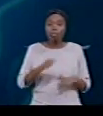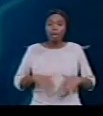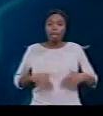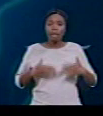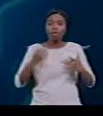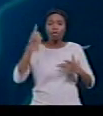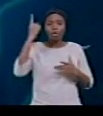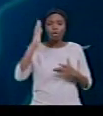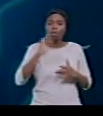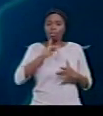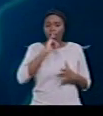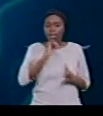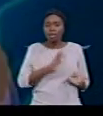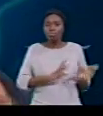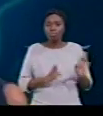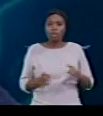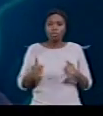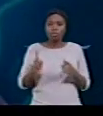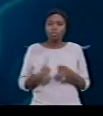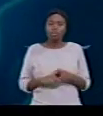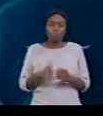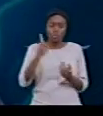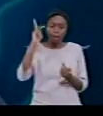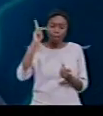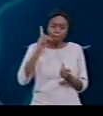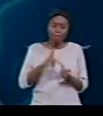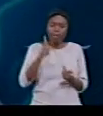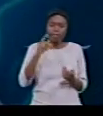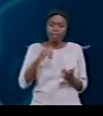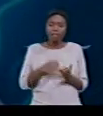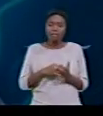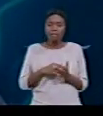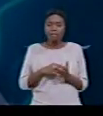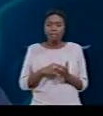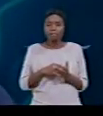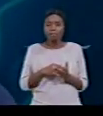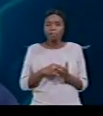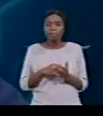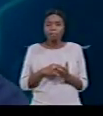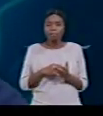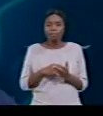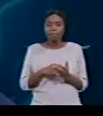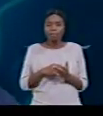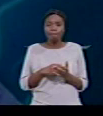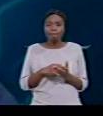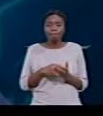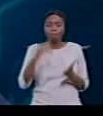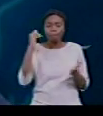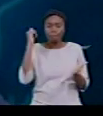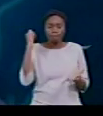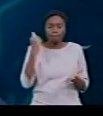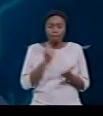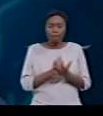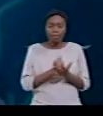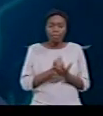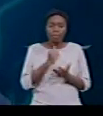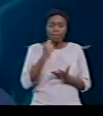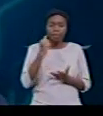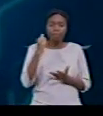ready to perfect it. Can I hear you shout, Amen?